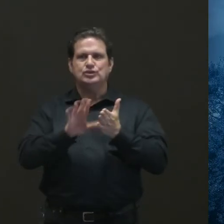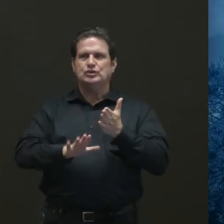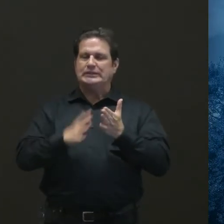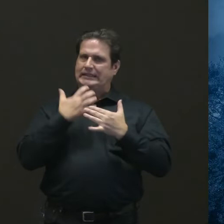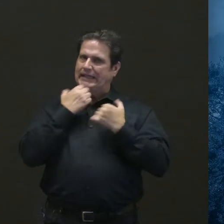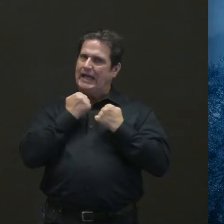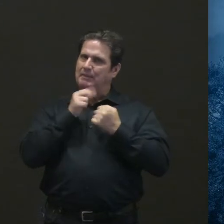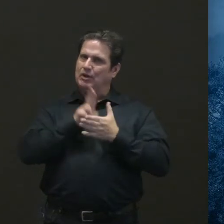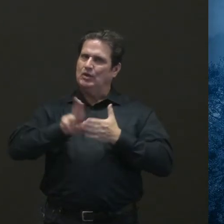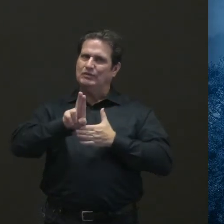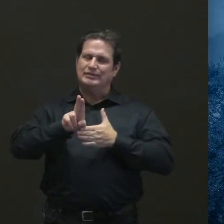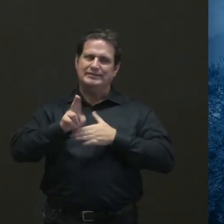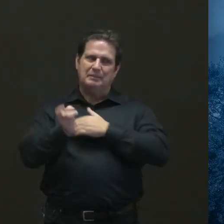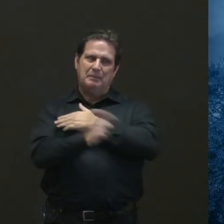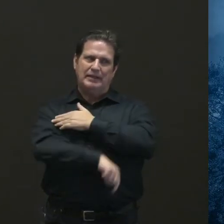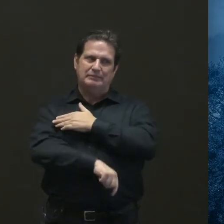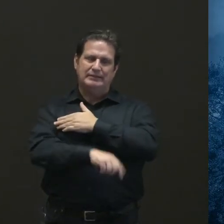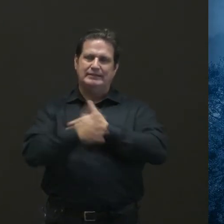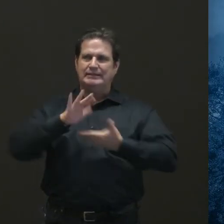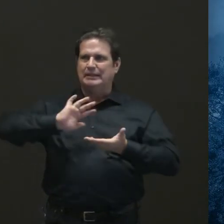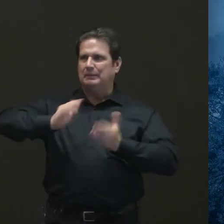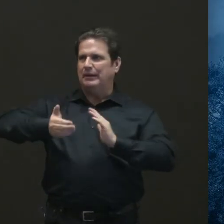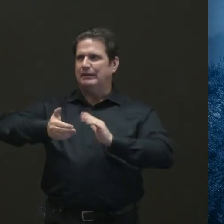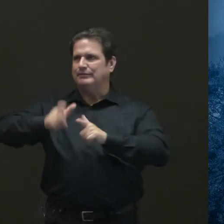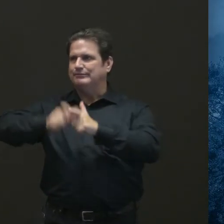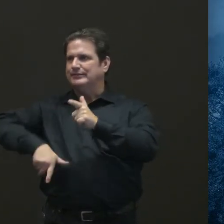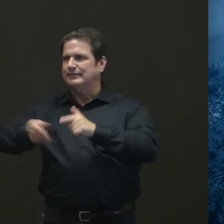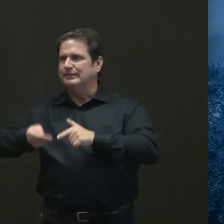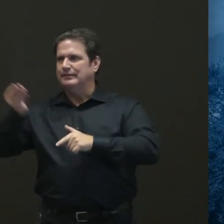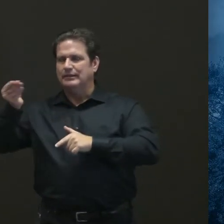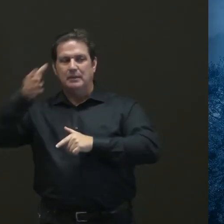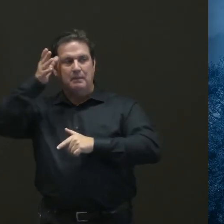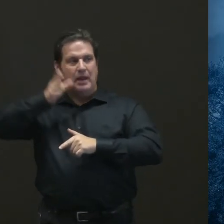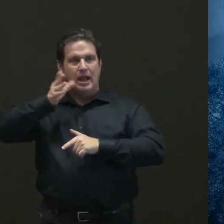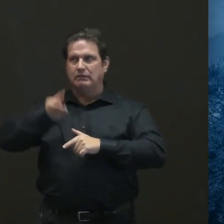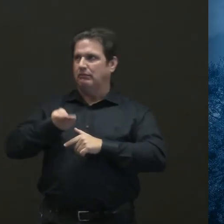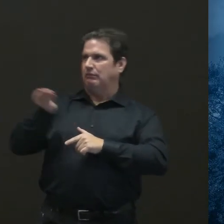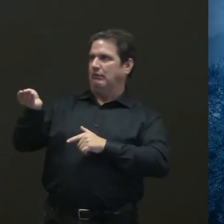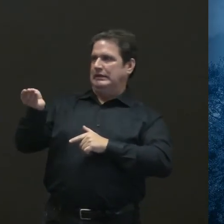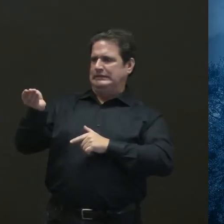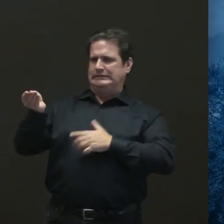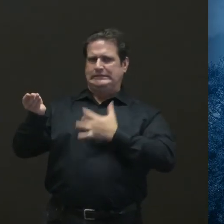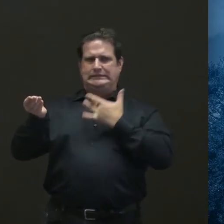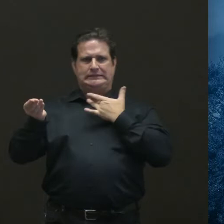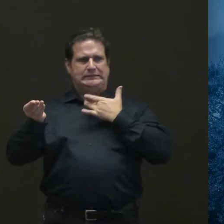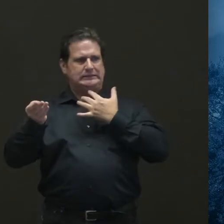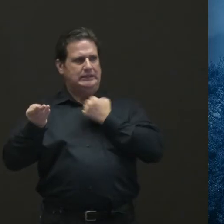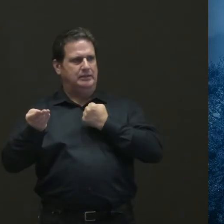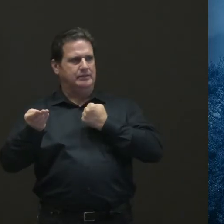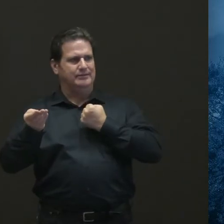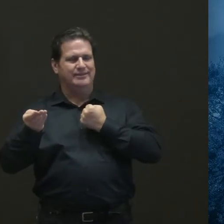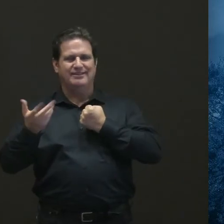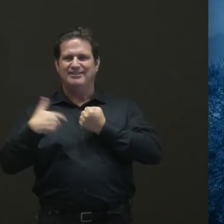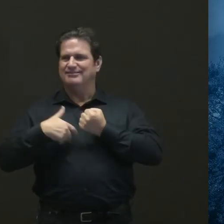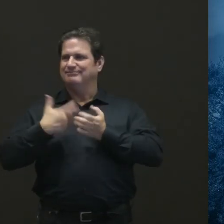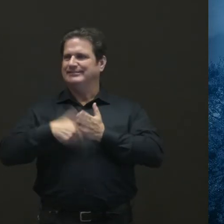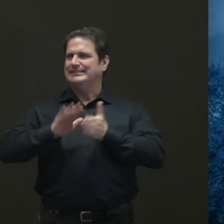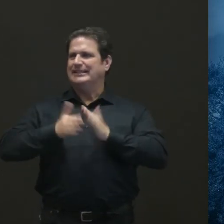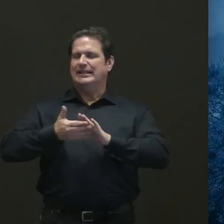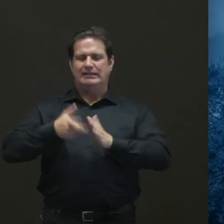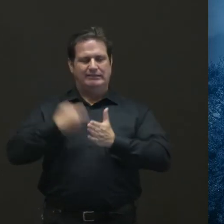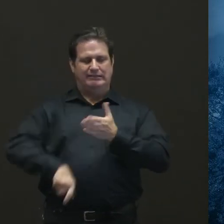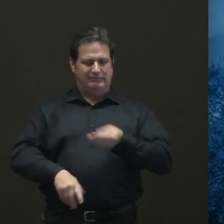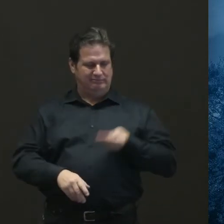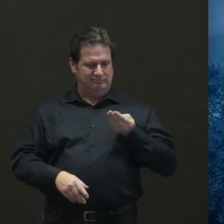more about university sanctions, which end up in their parents' hands, as opposed to a citation from the city of Newark